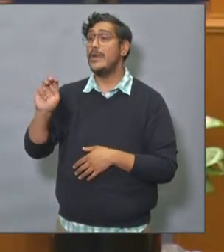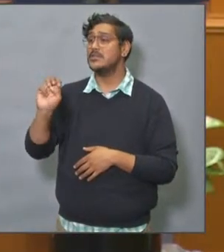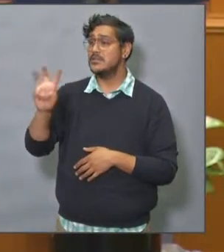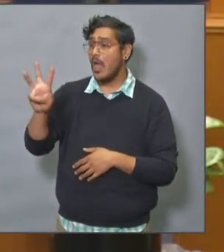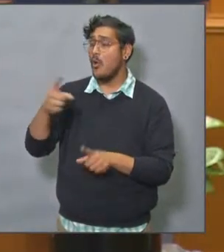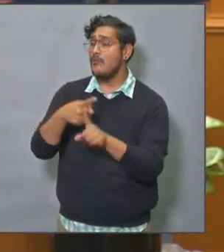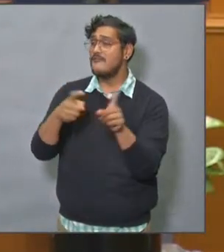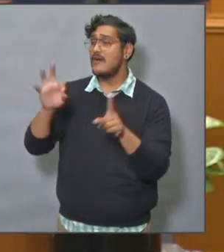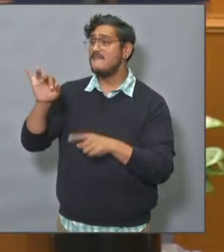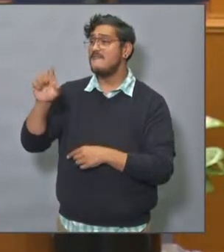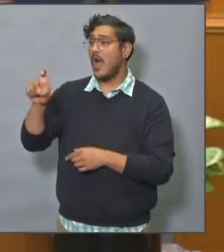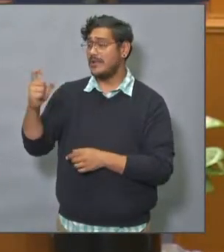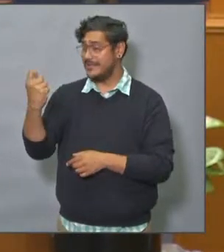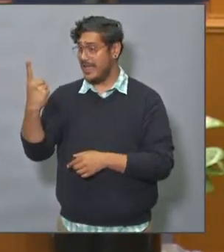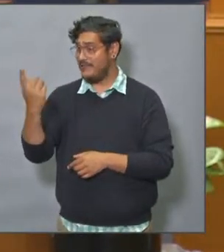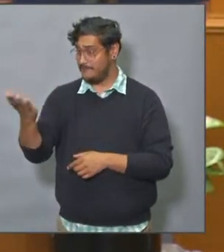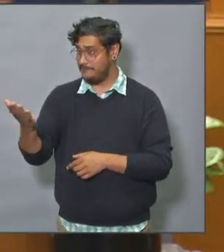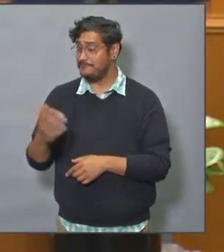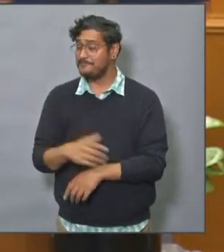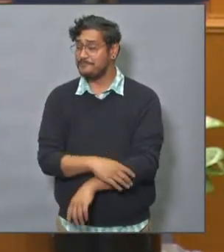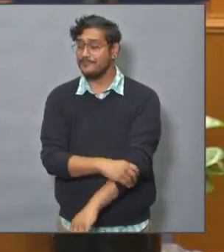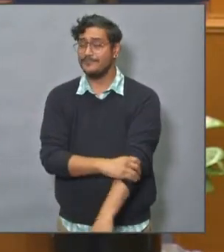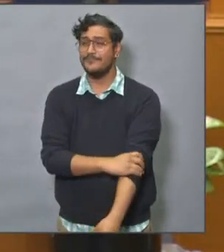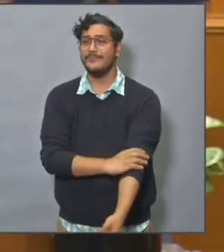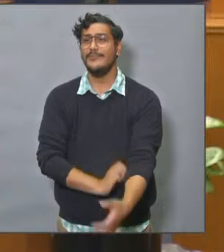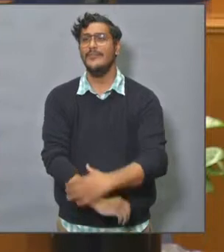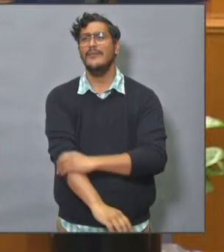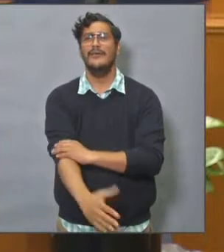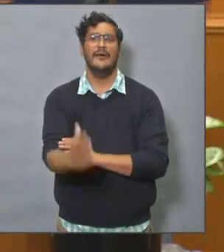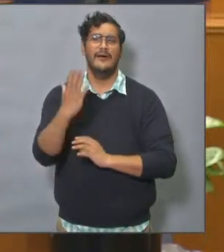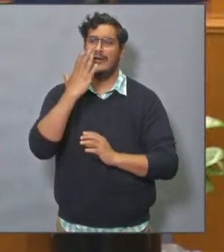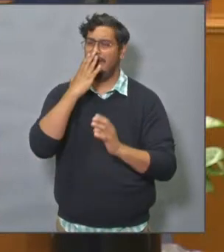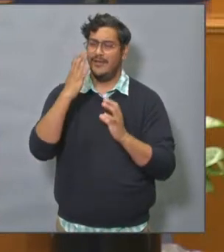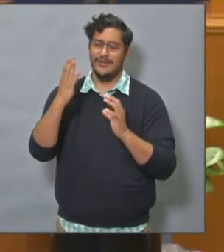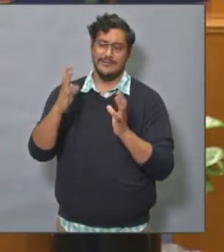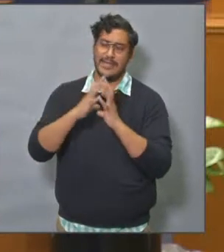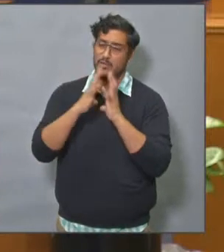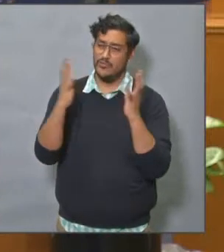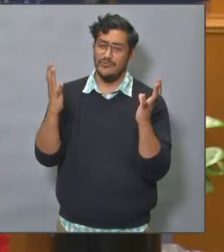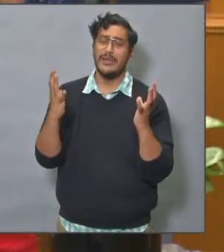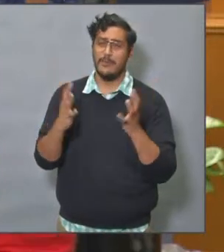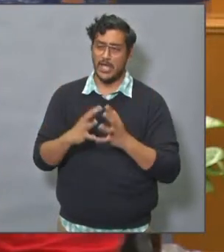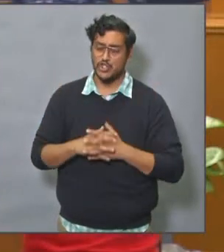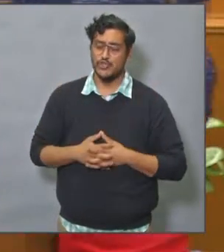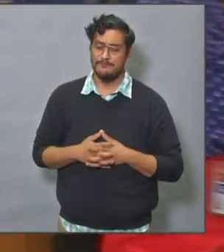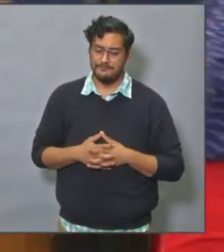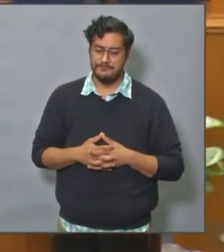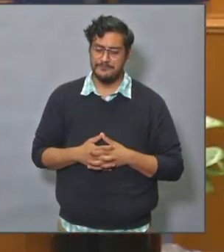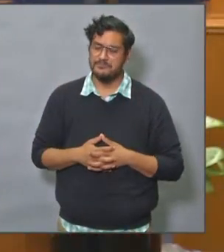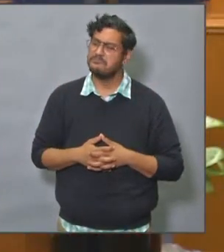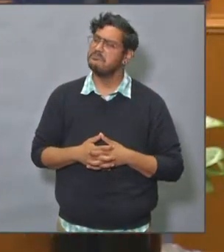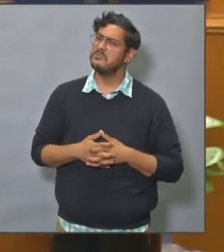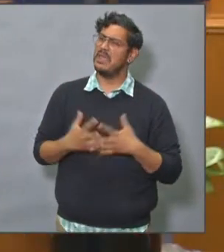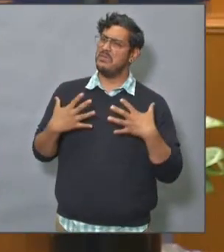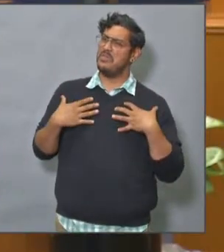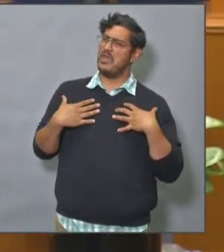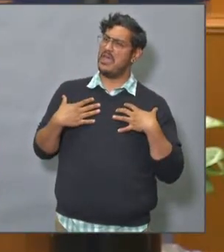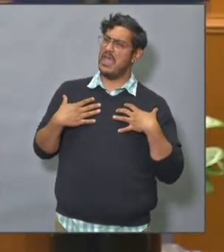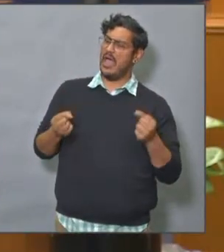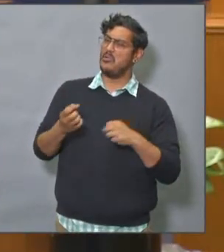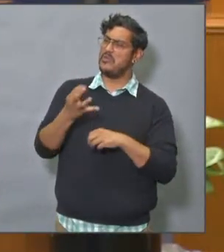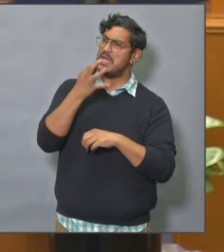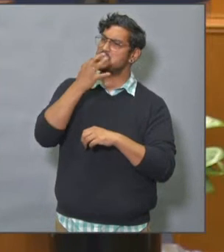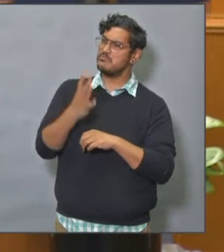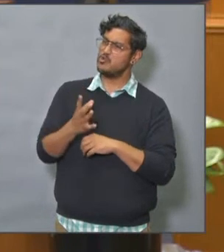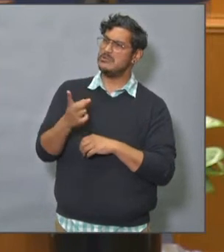open. Hi, Dr. Fair. Thank you very much for taking my question. Some health experts are warning of